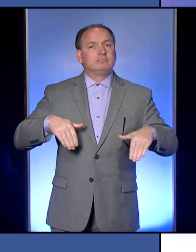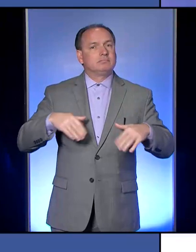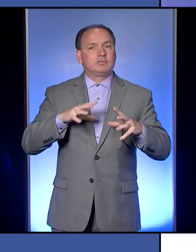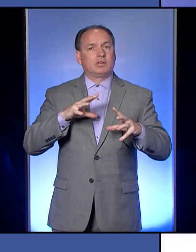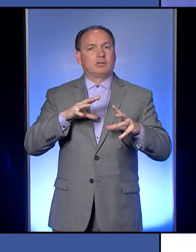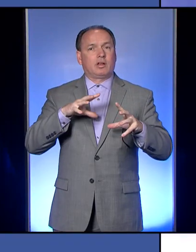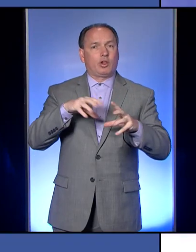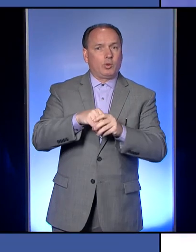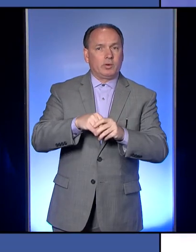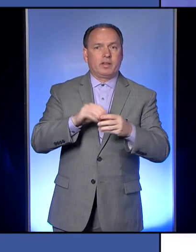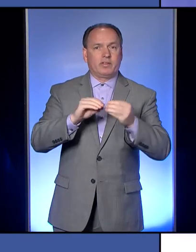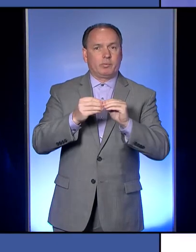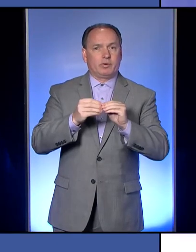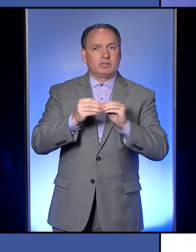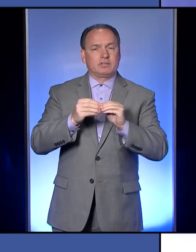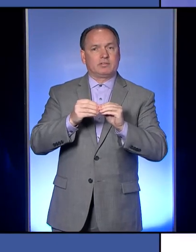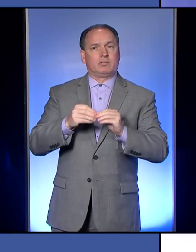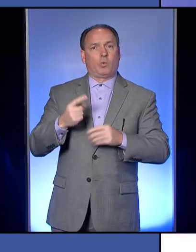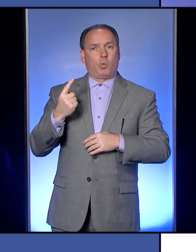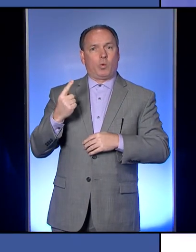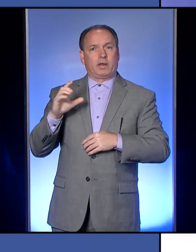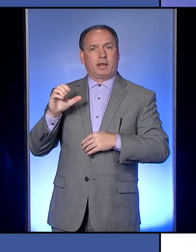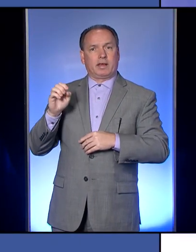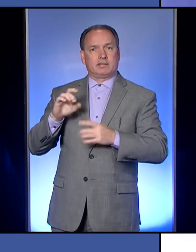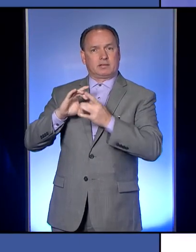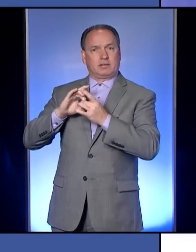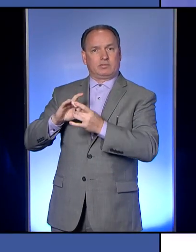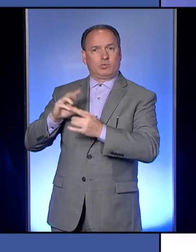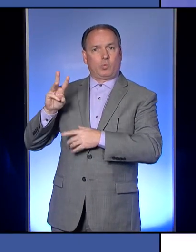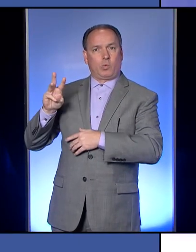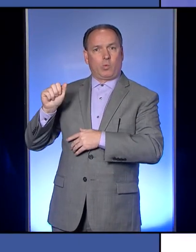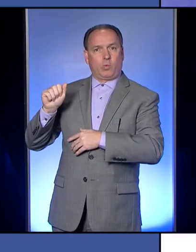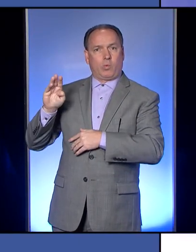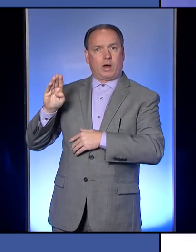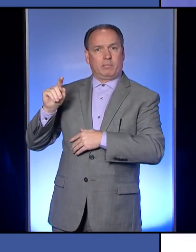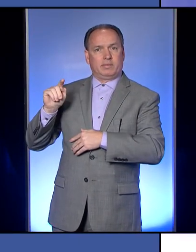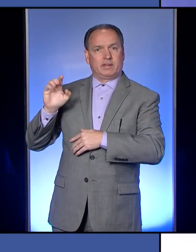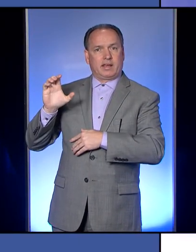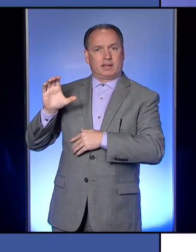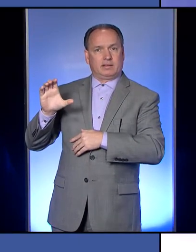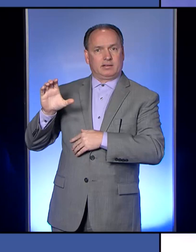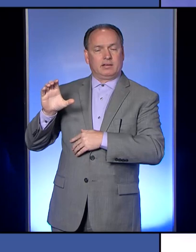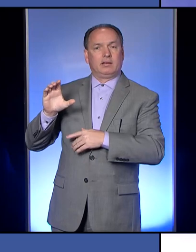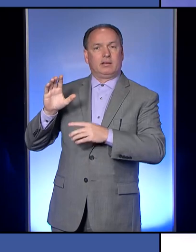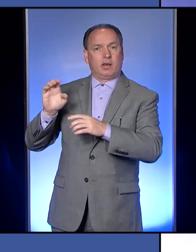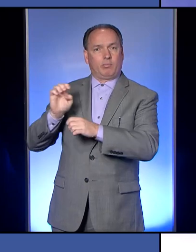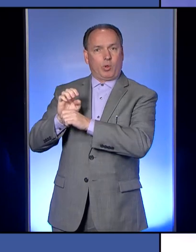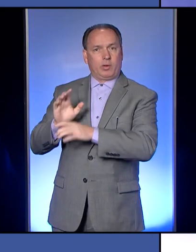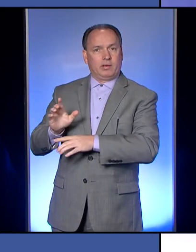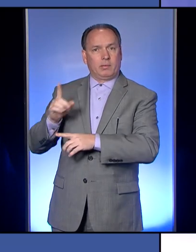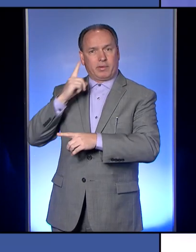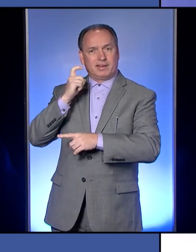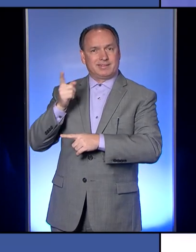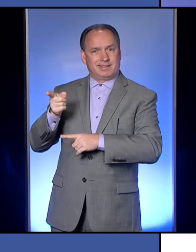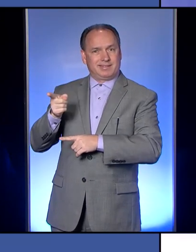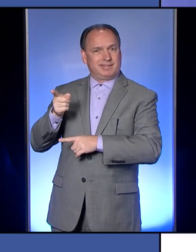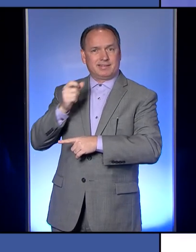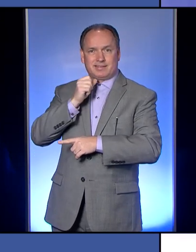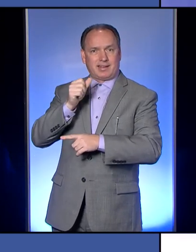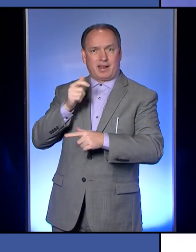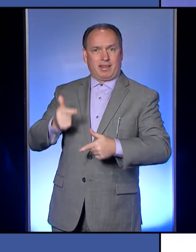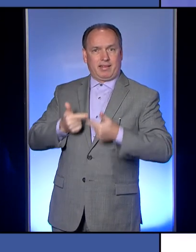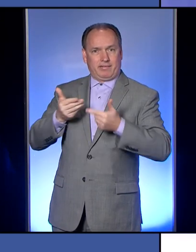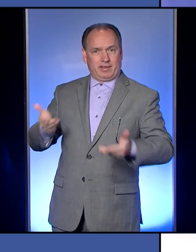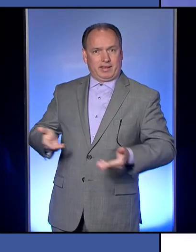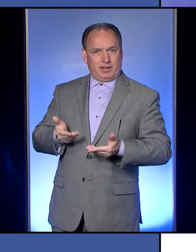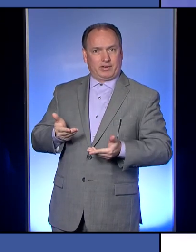related to the Wabtec employee. And that's because this person does not reside in Erie County. So this case